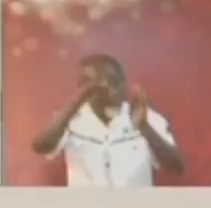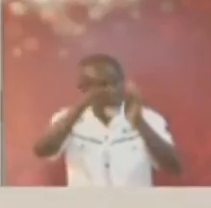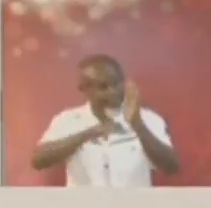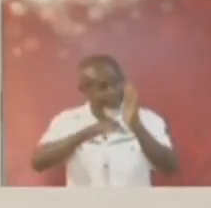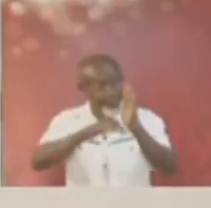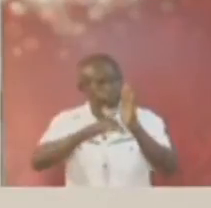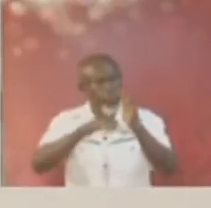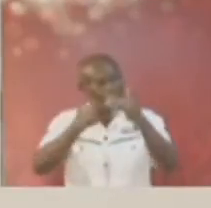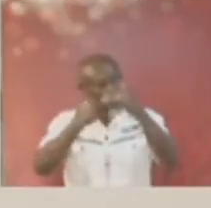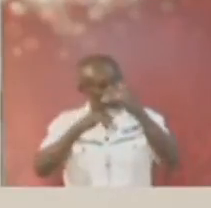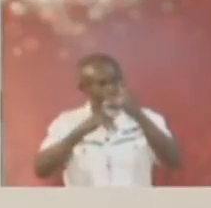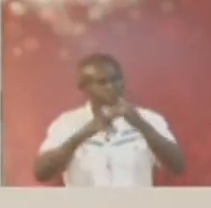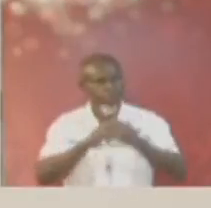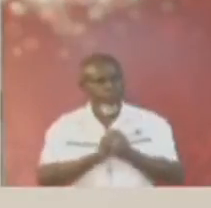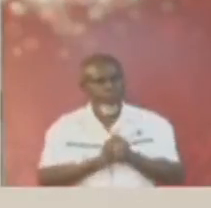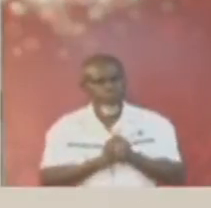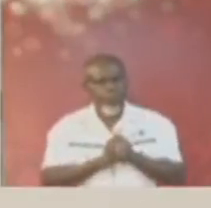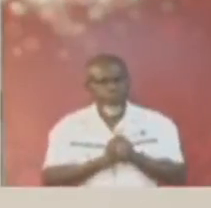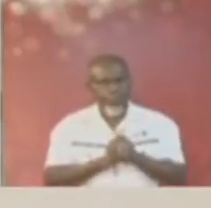was?